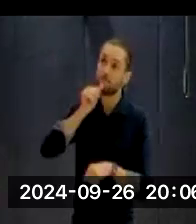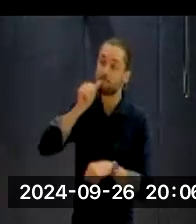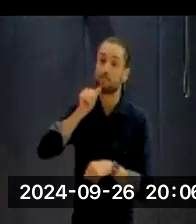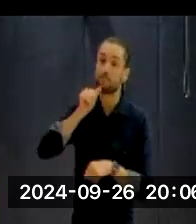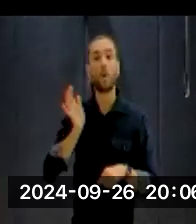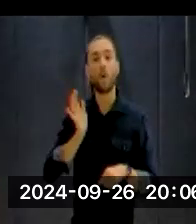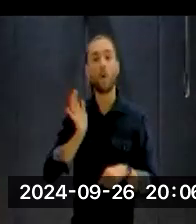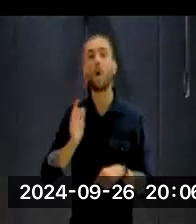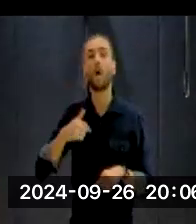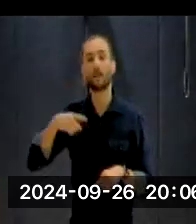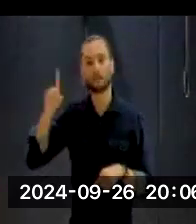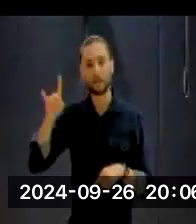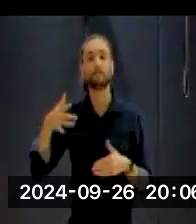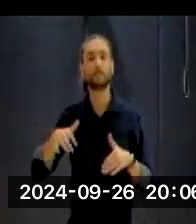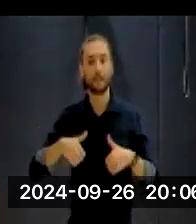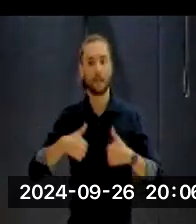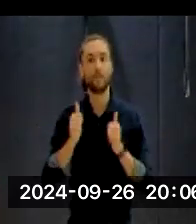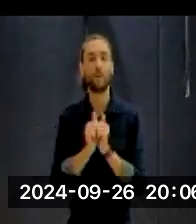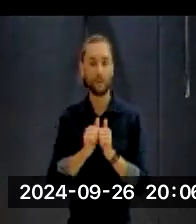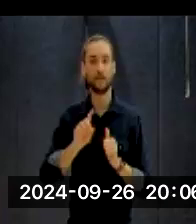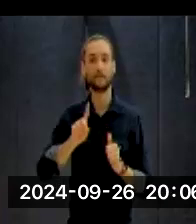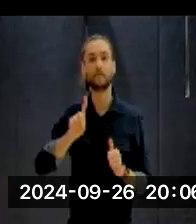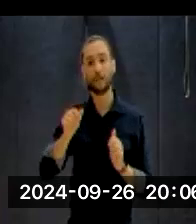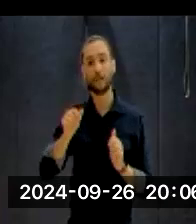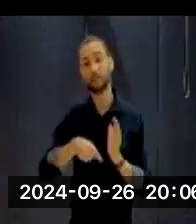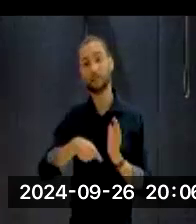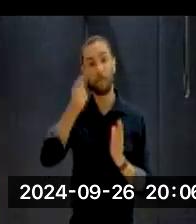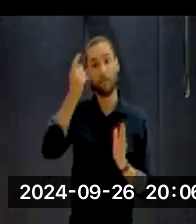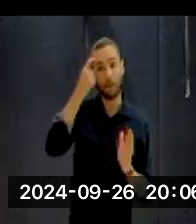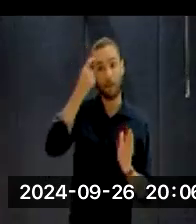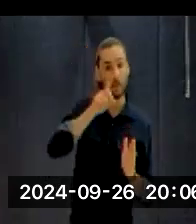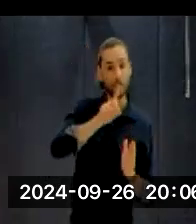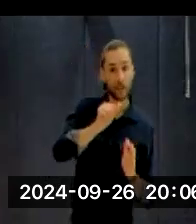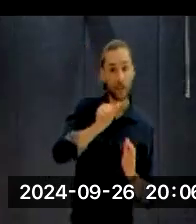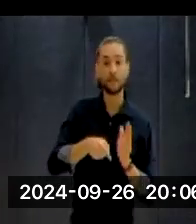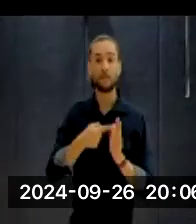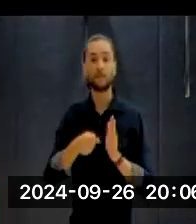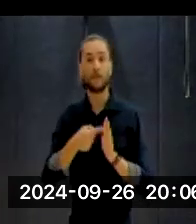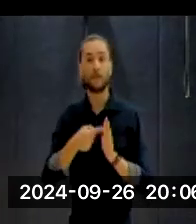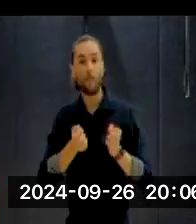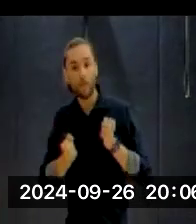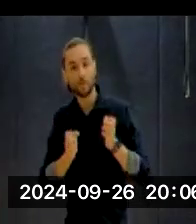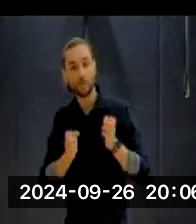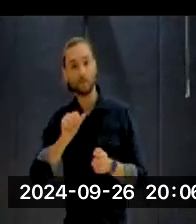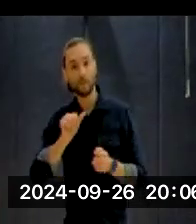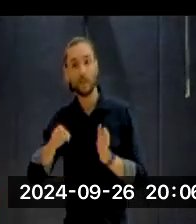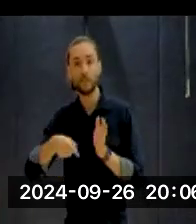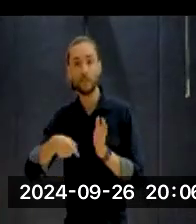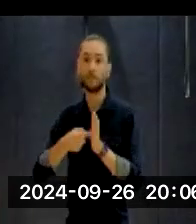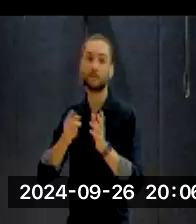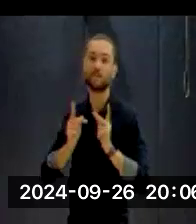with a disability. Sometimes a mental disability, sometimes an emotional one, sometimes a physical one. And